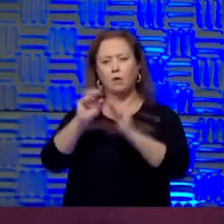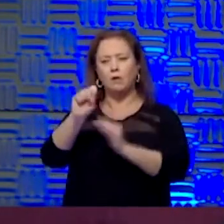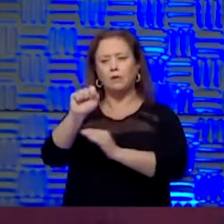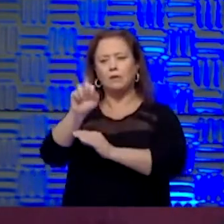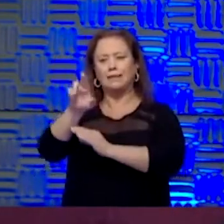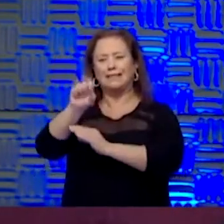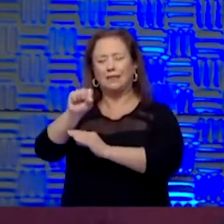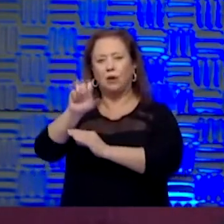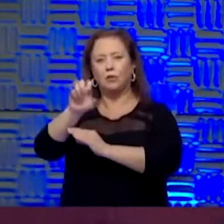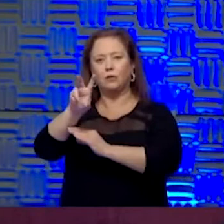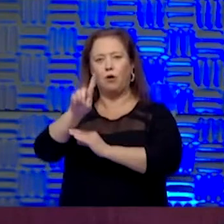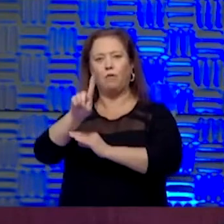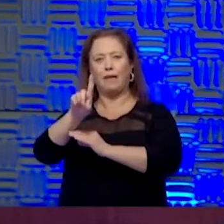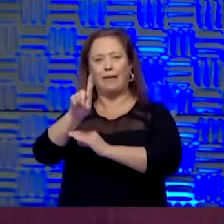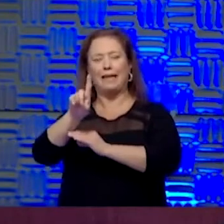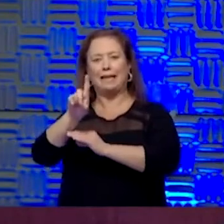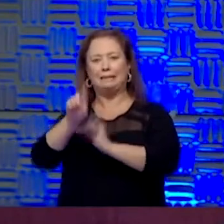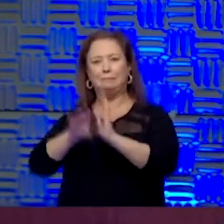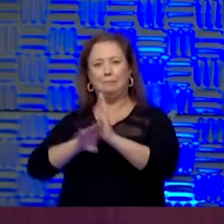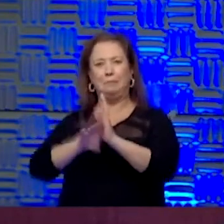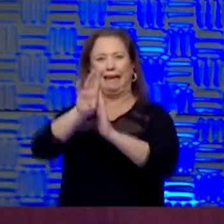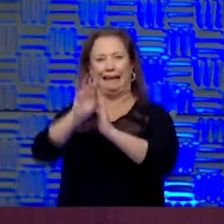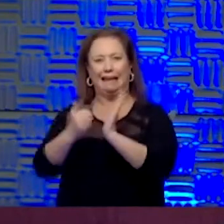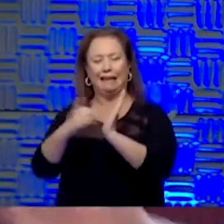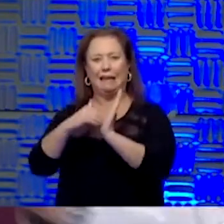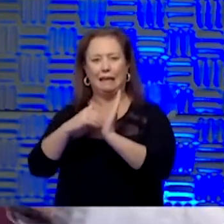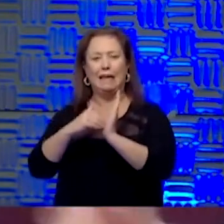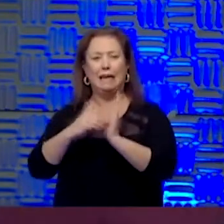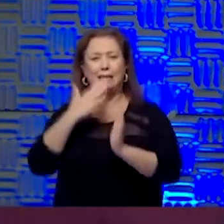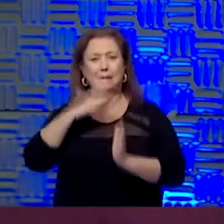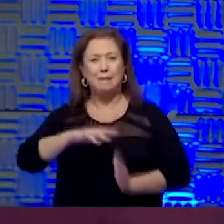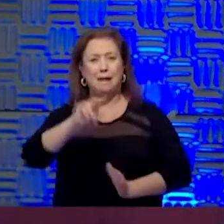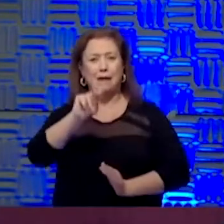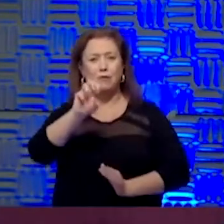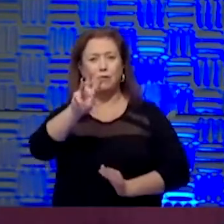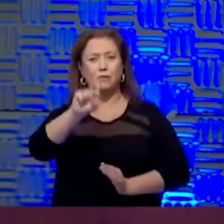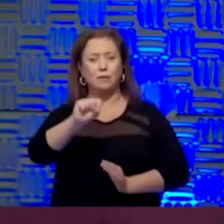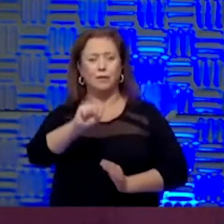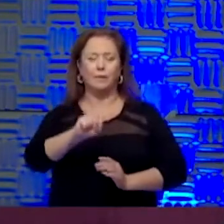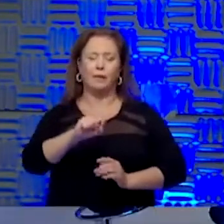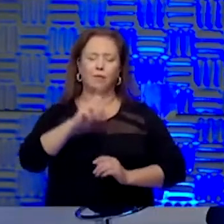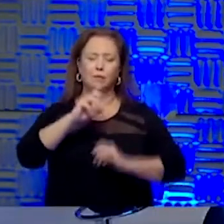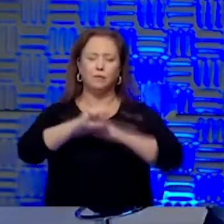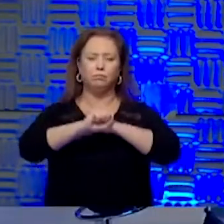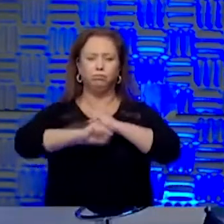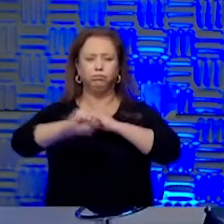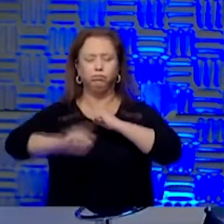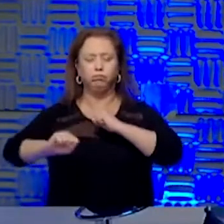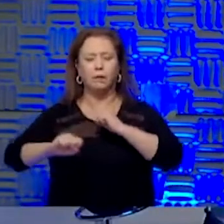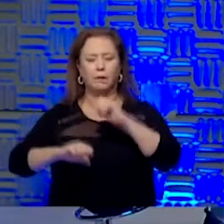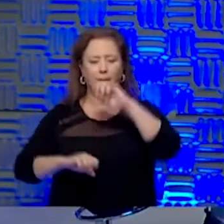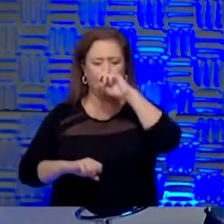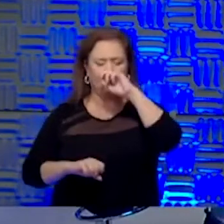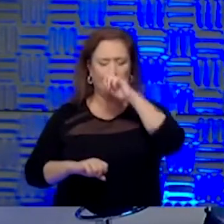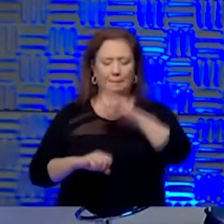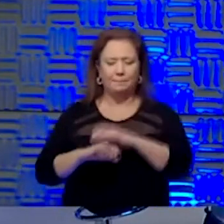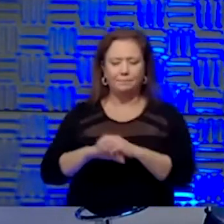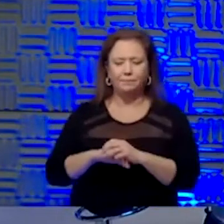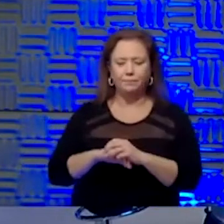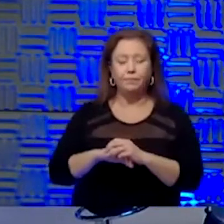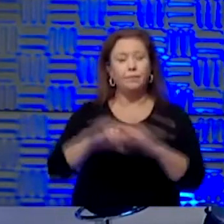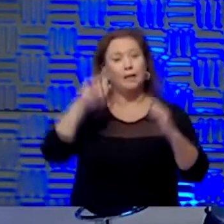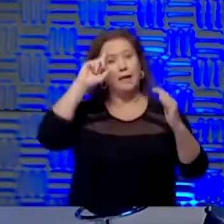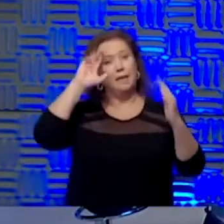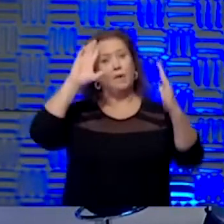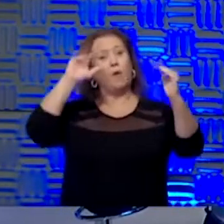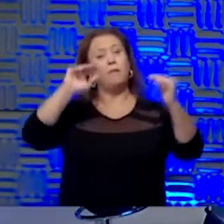is beginning to achieve liftoff again, which could mean bad news? So thoughts about my long diatribe there. Yeah, absolutely. And hopefully, if those numbers are